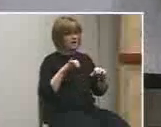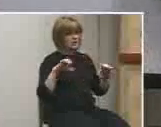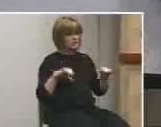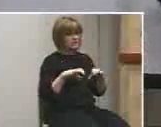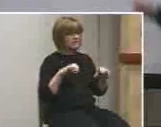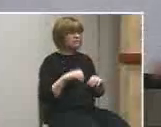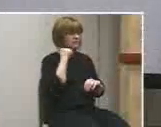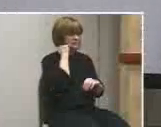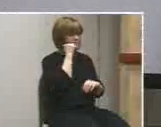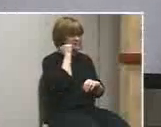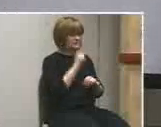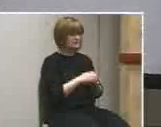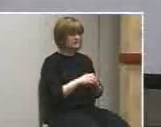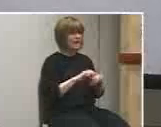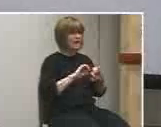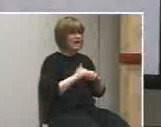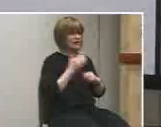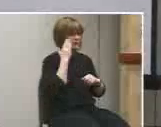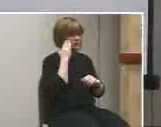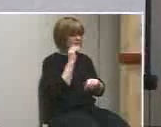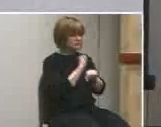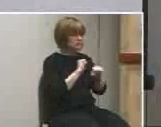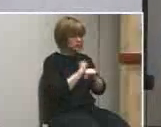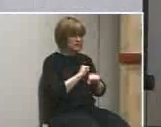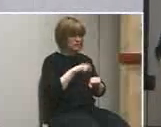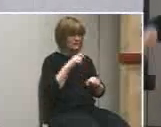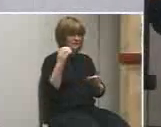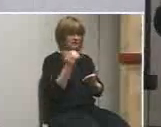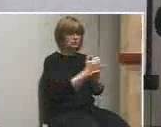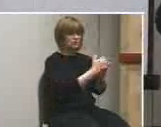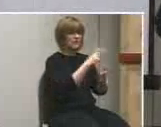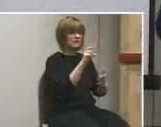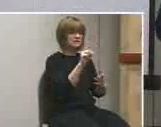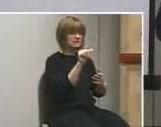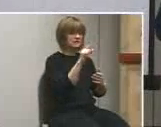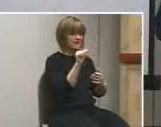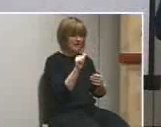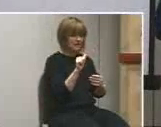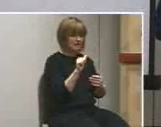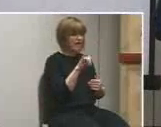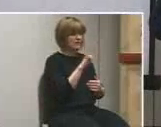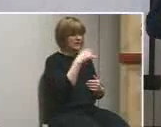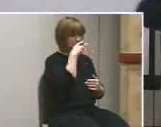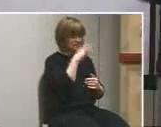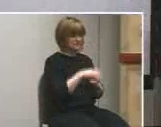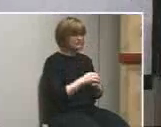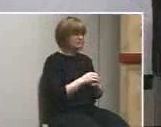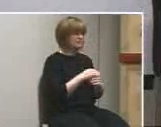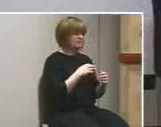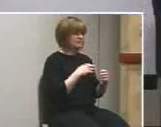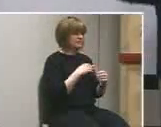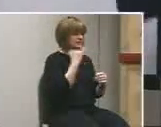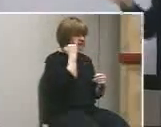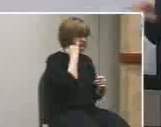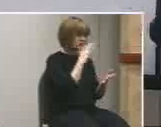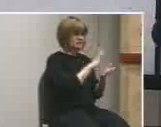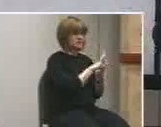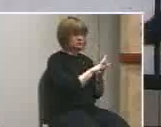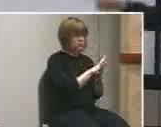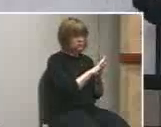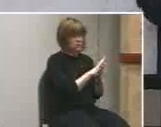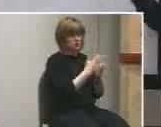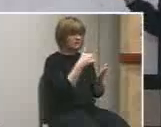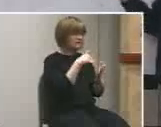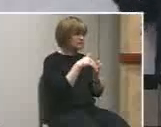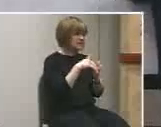consistency? And how will we know if it's working? We've got to collect some data on that kid. So whether you're at school-wide, somewhere in the middle,